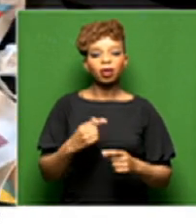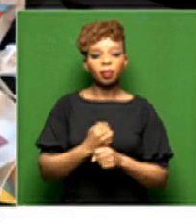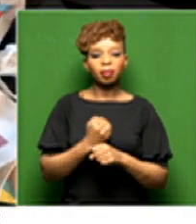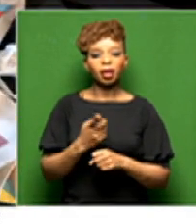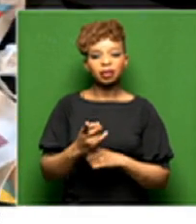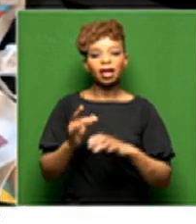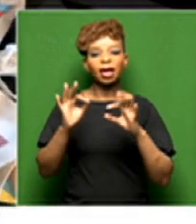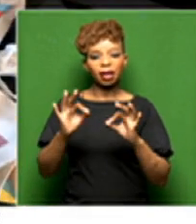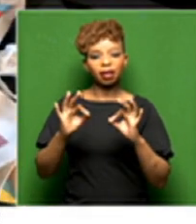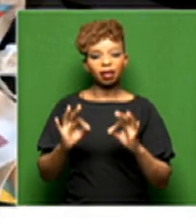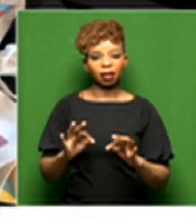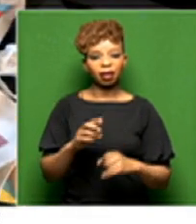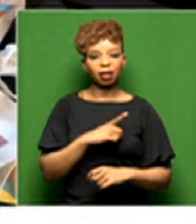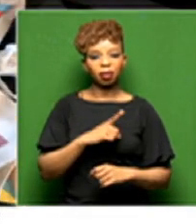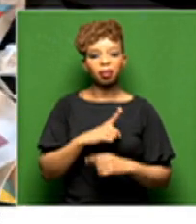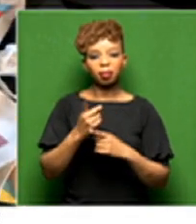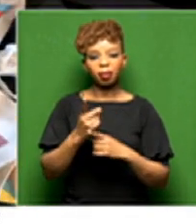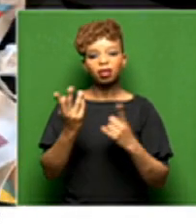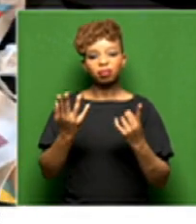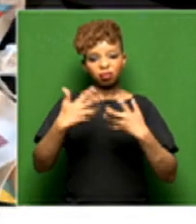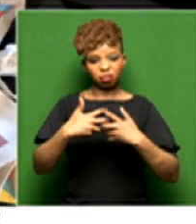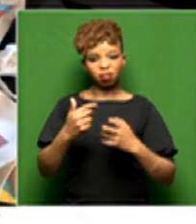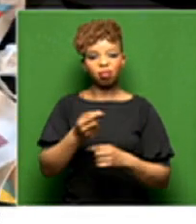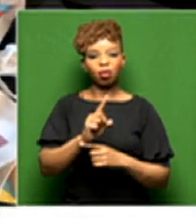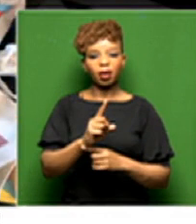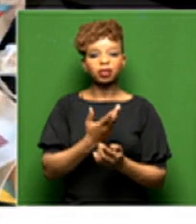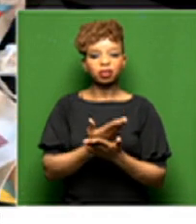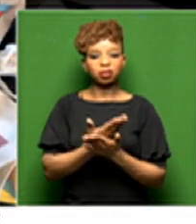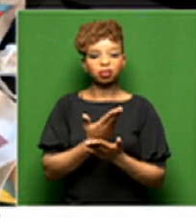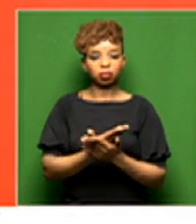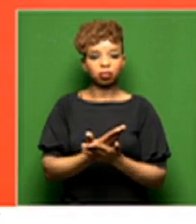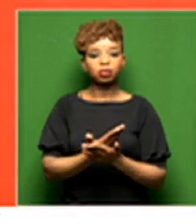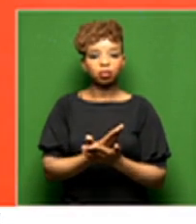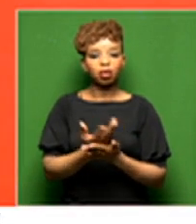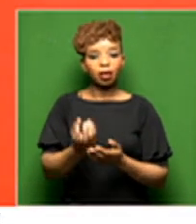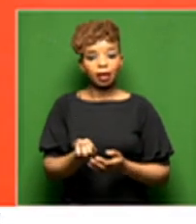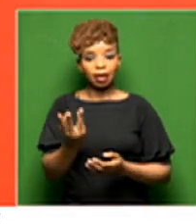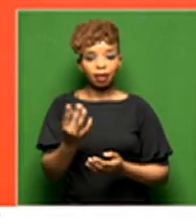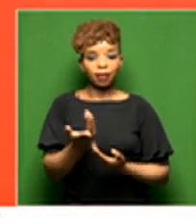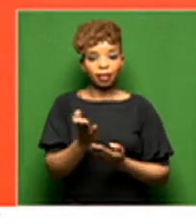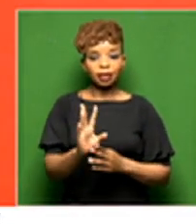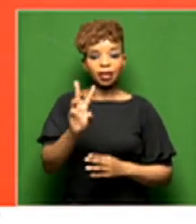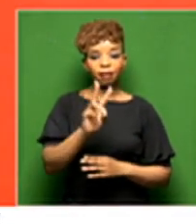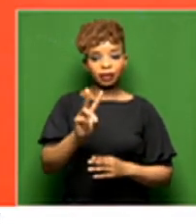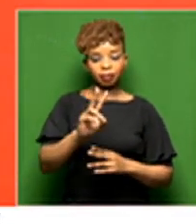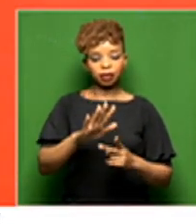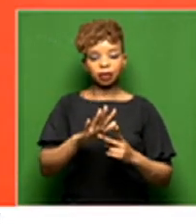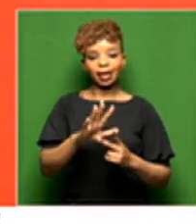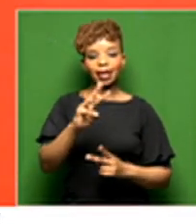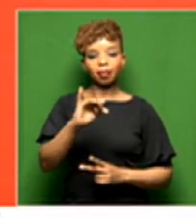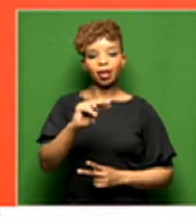possible and in line with what would be sufficient to correct basic deficiencies in these vitamins and minerals.